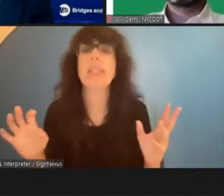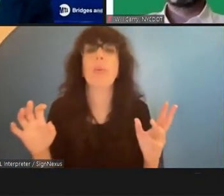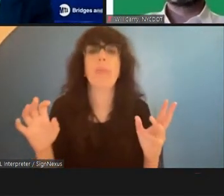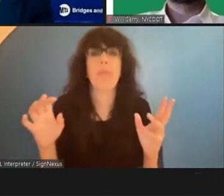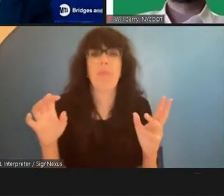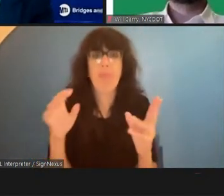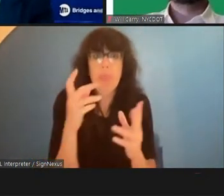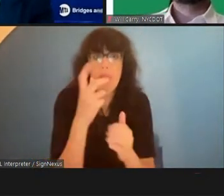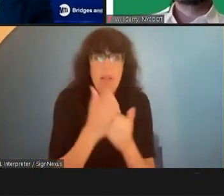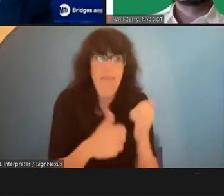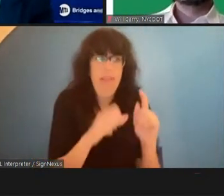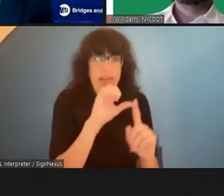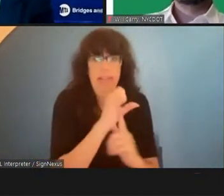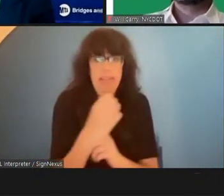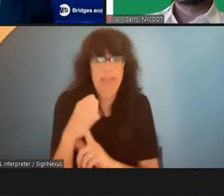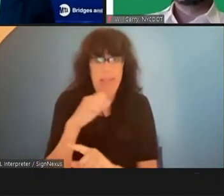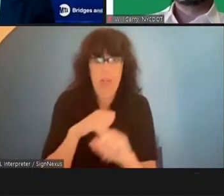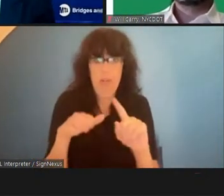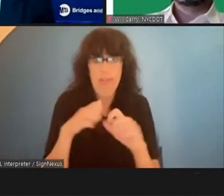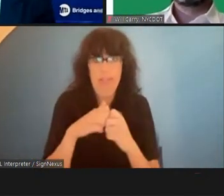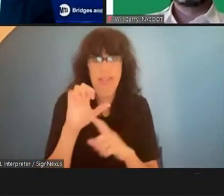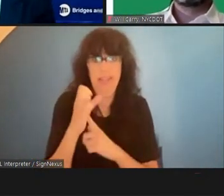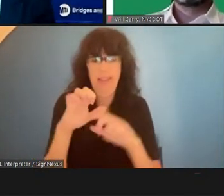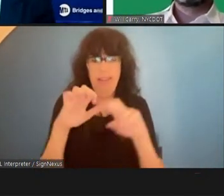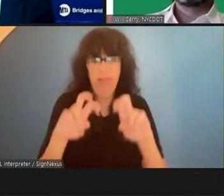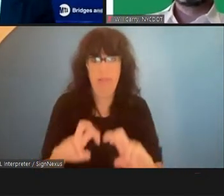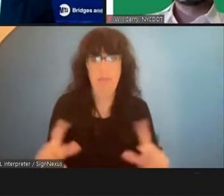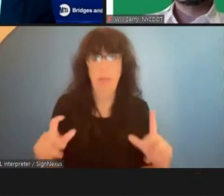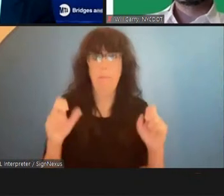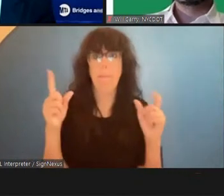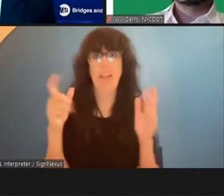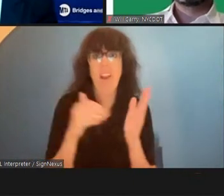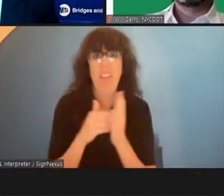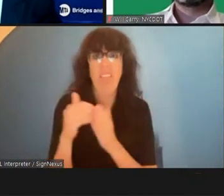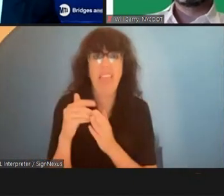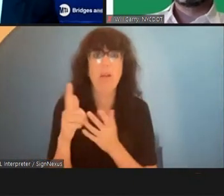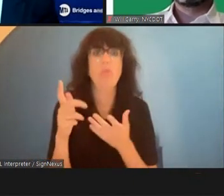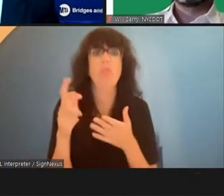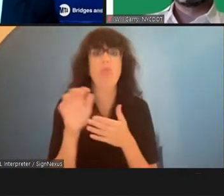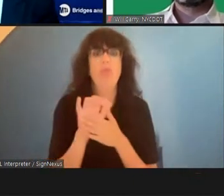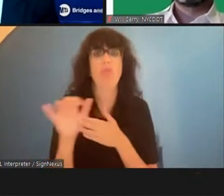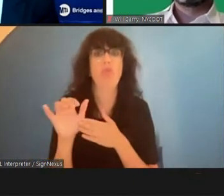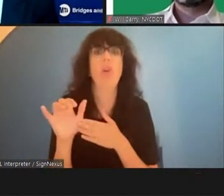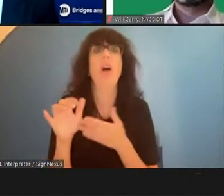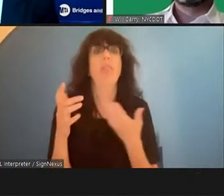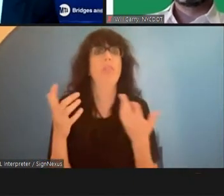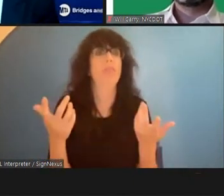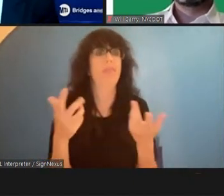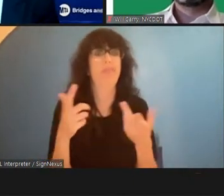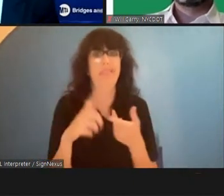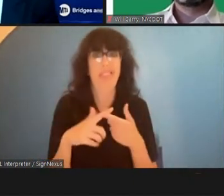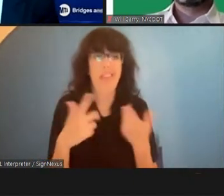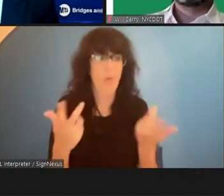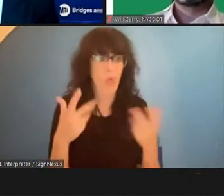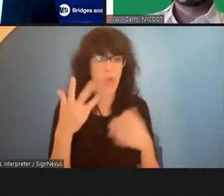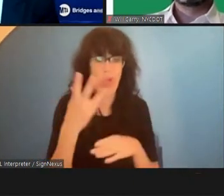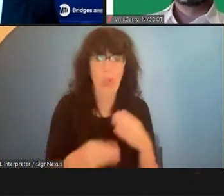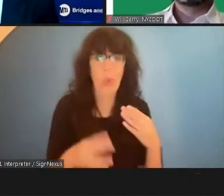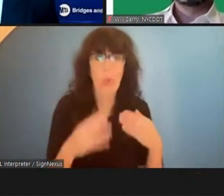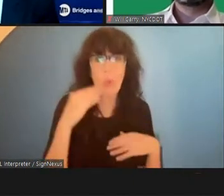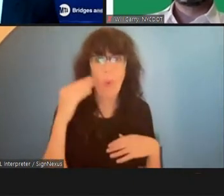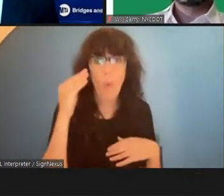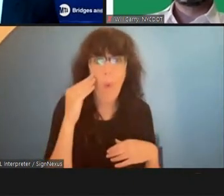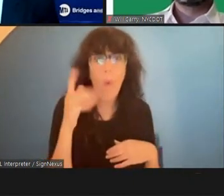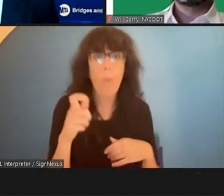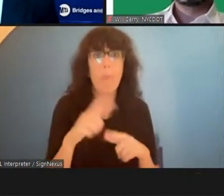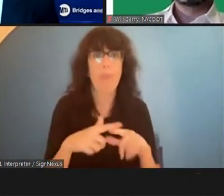environmental assessment thousands of drivers will lose their life saving their investment their livelihood their homes